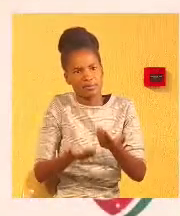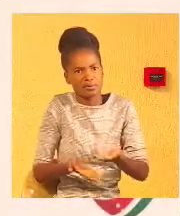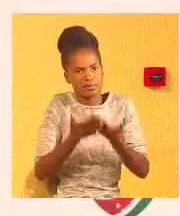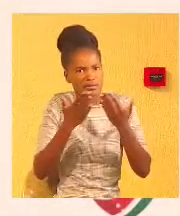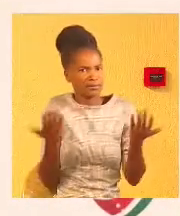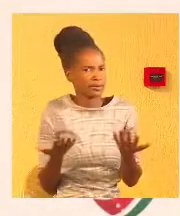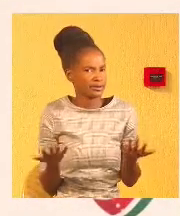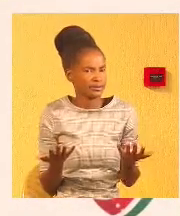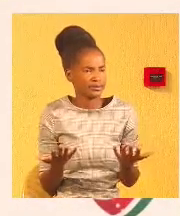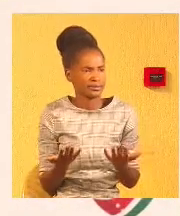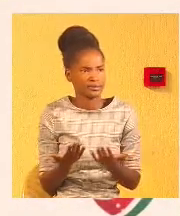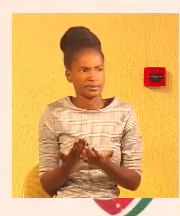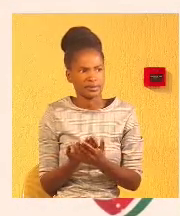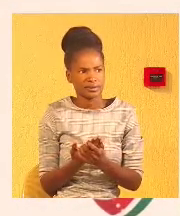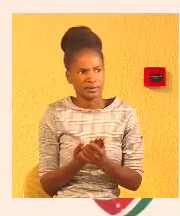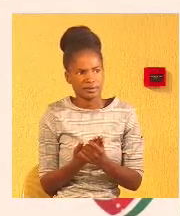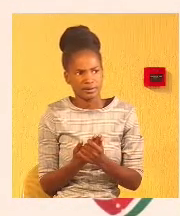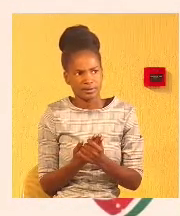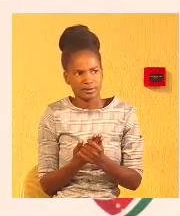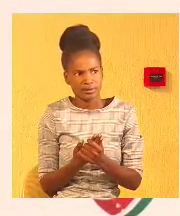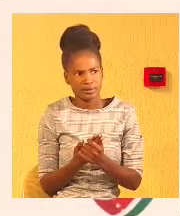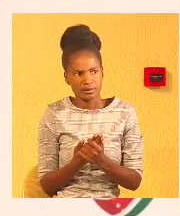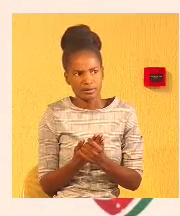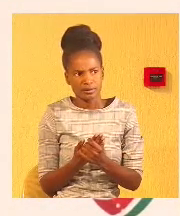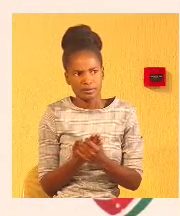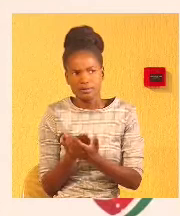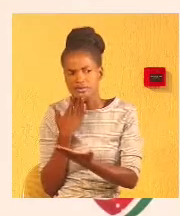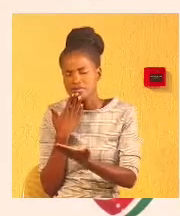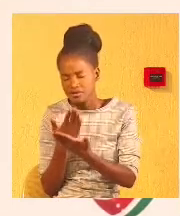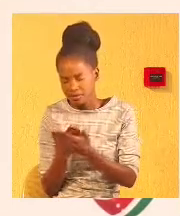Thank you very much, Deputy Minister.